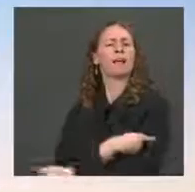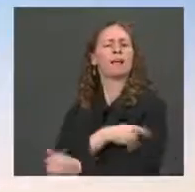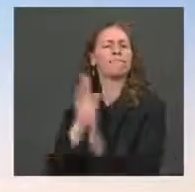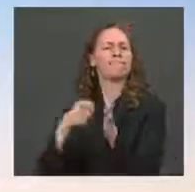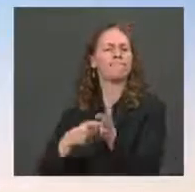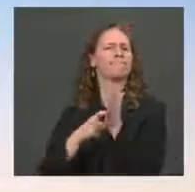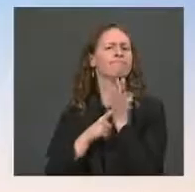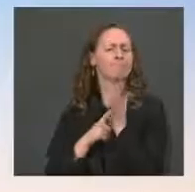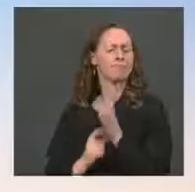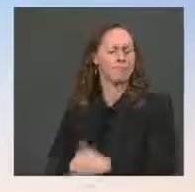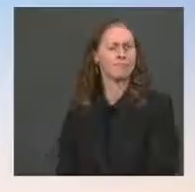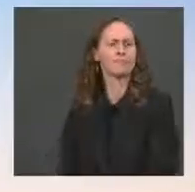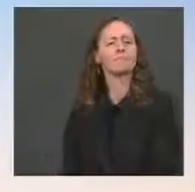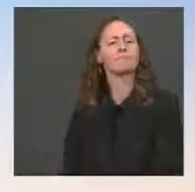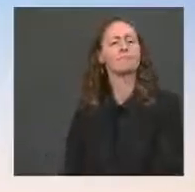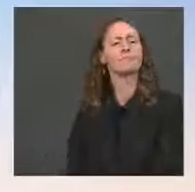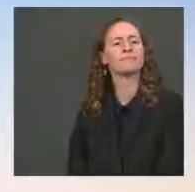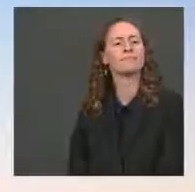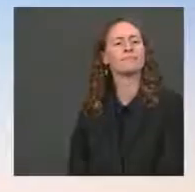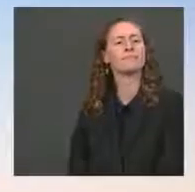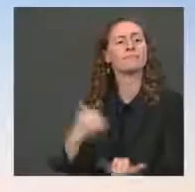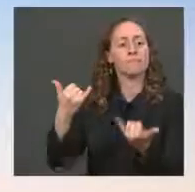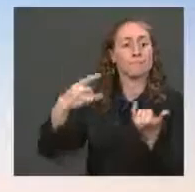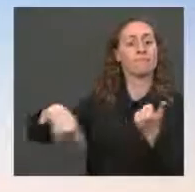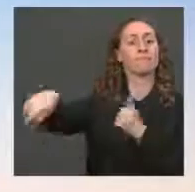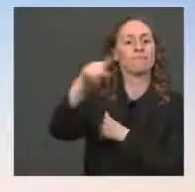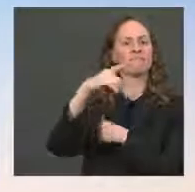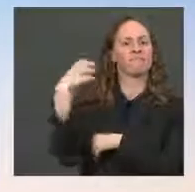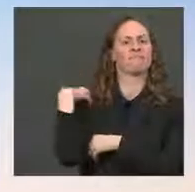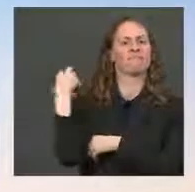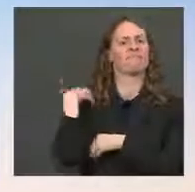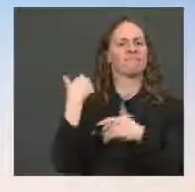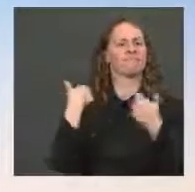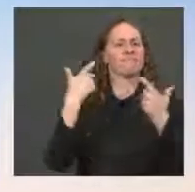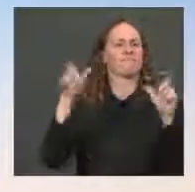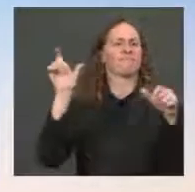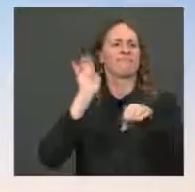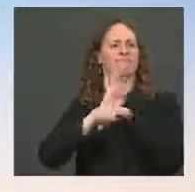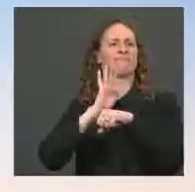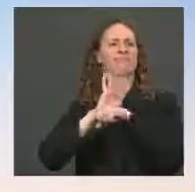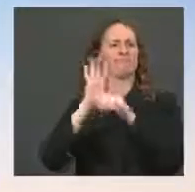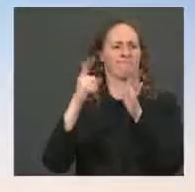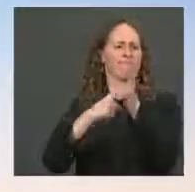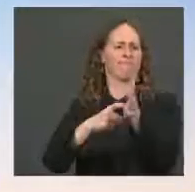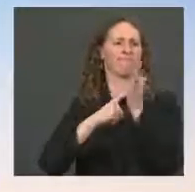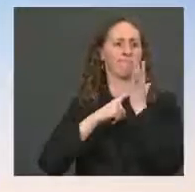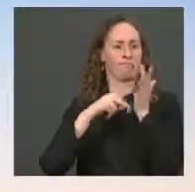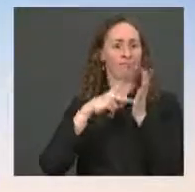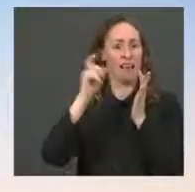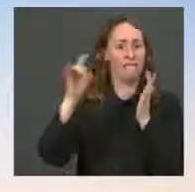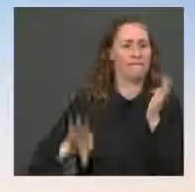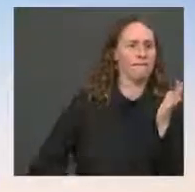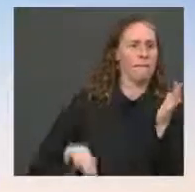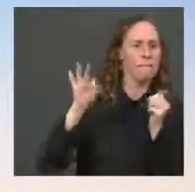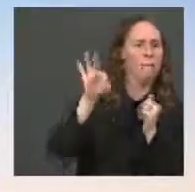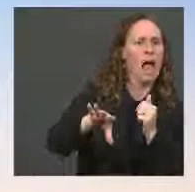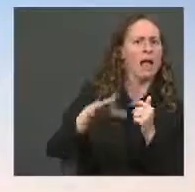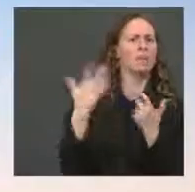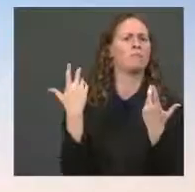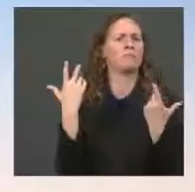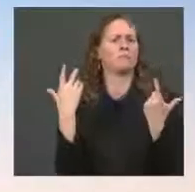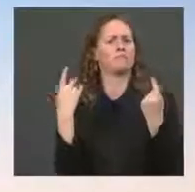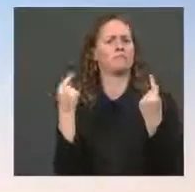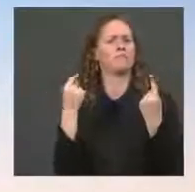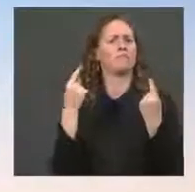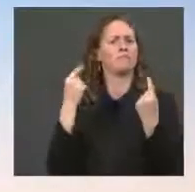and you suggested that large employers have the ability to pay for certain things. What's the advice the White House would give to employers that might